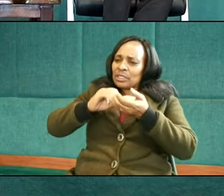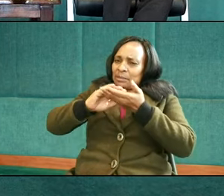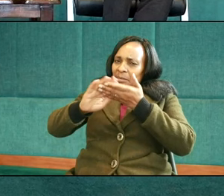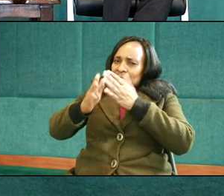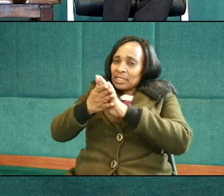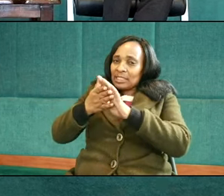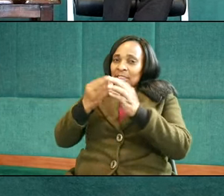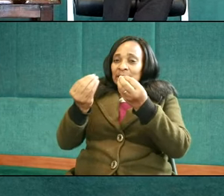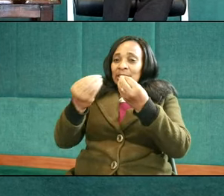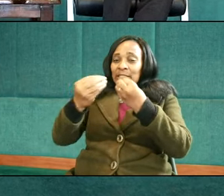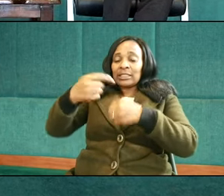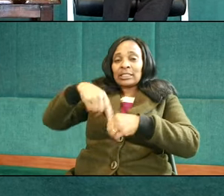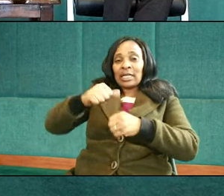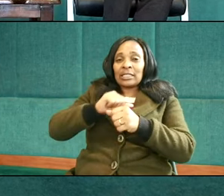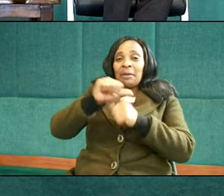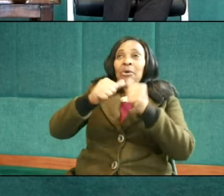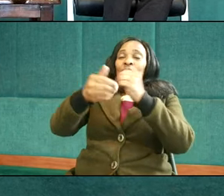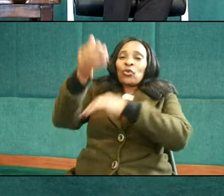about God? Mary?